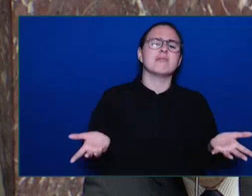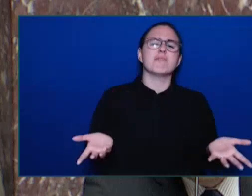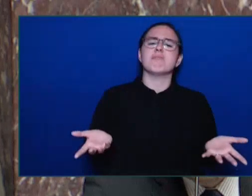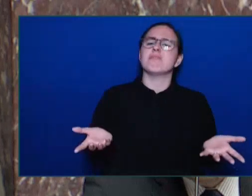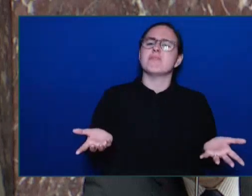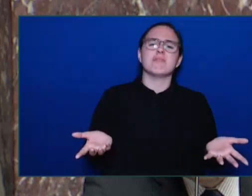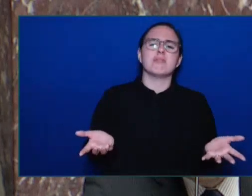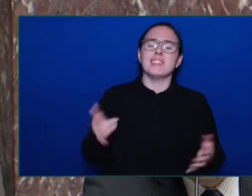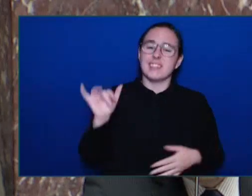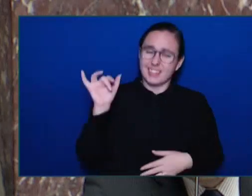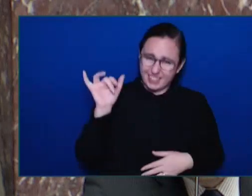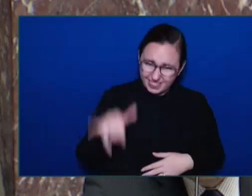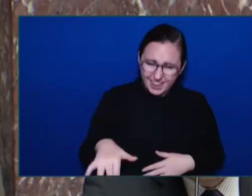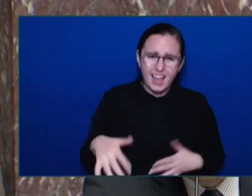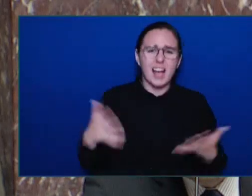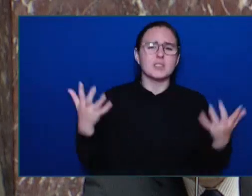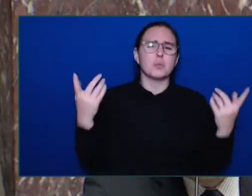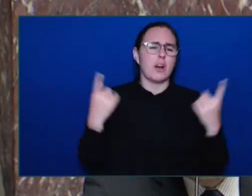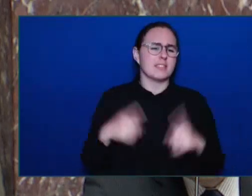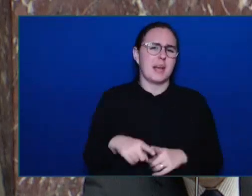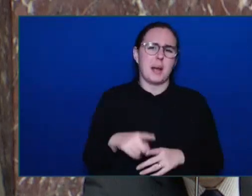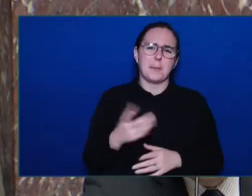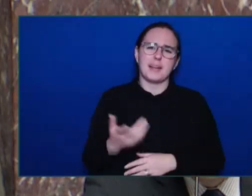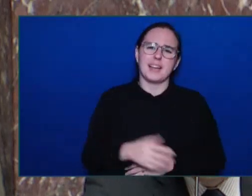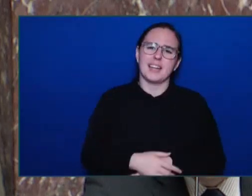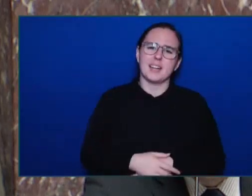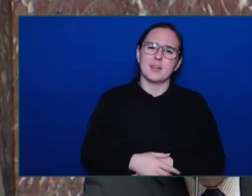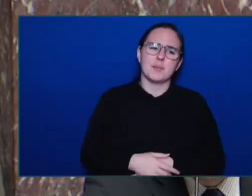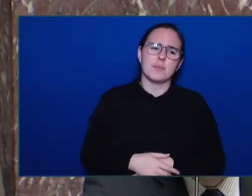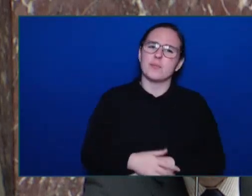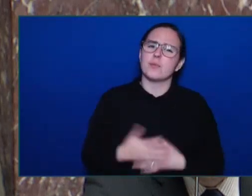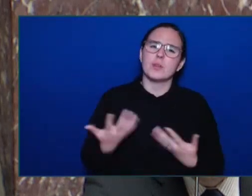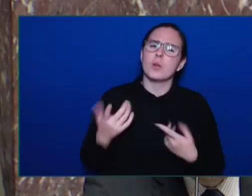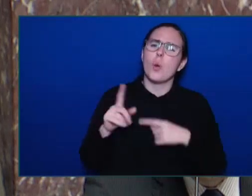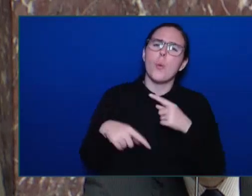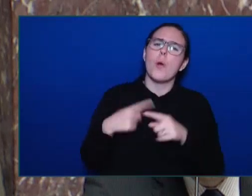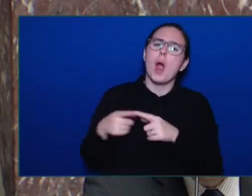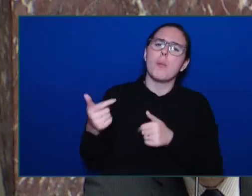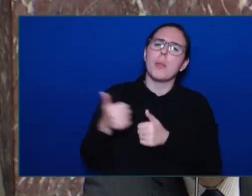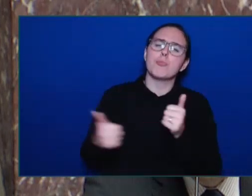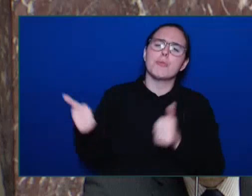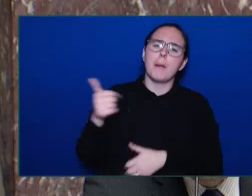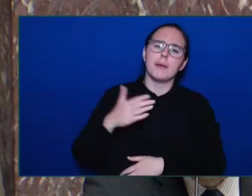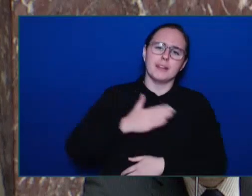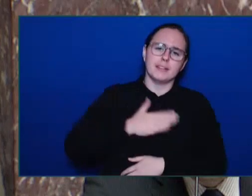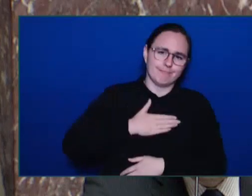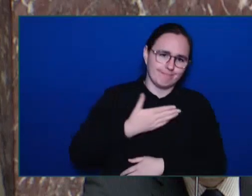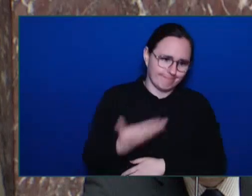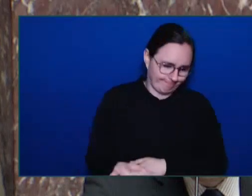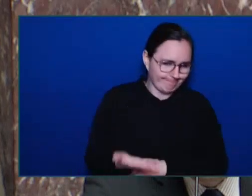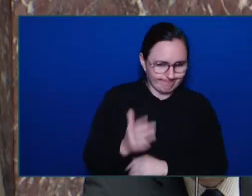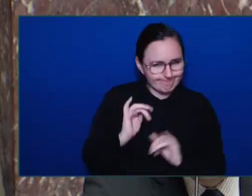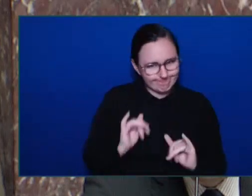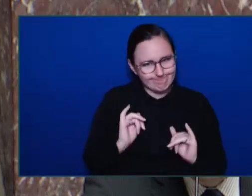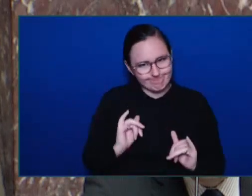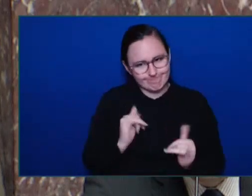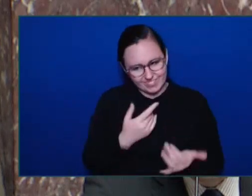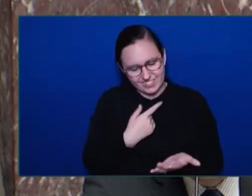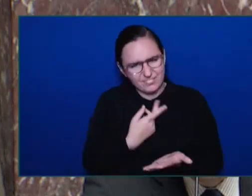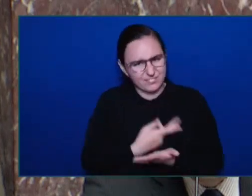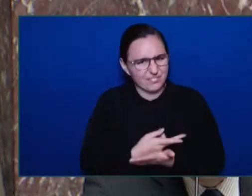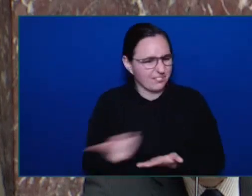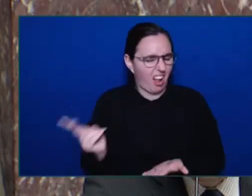Premier going to at least acknowledge that they have failed abysmally? And it is time for them to step up,